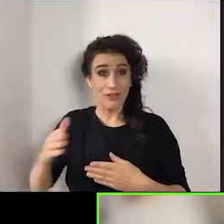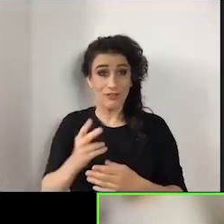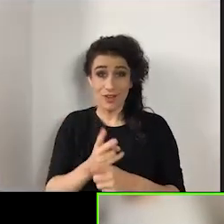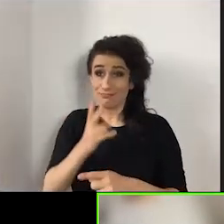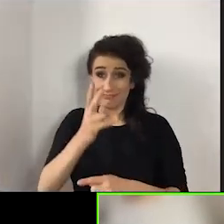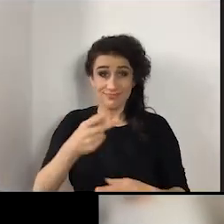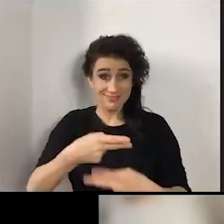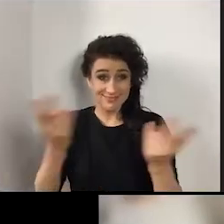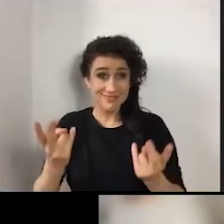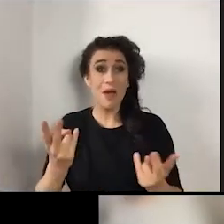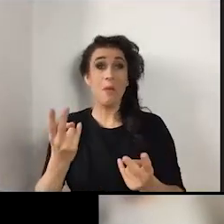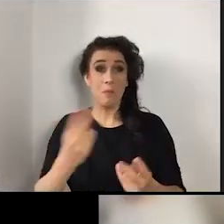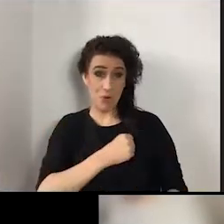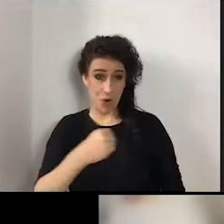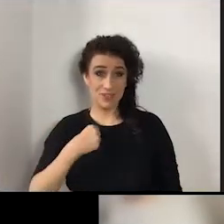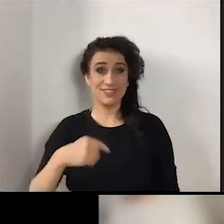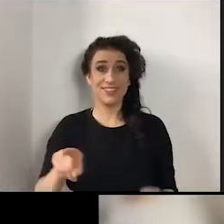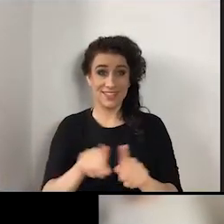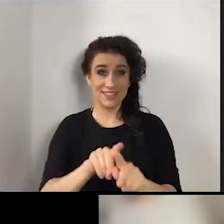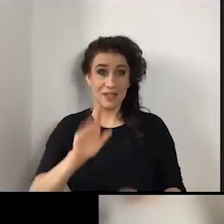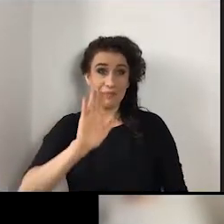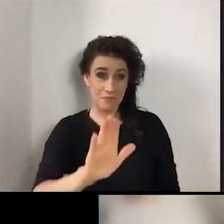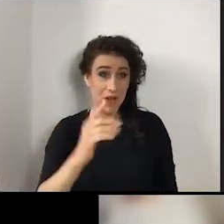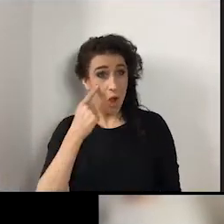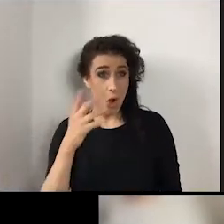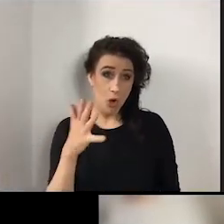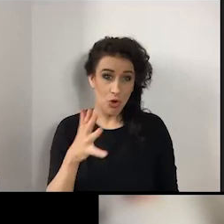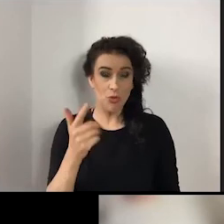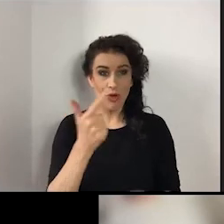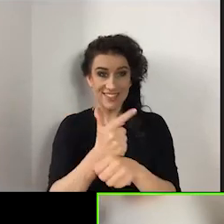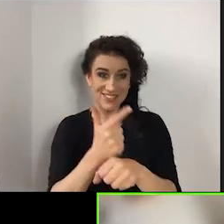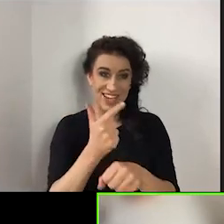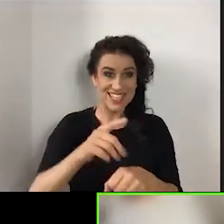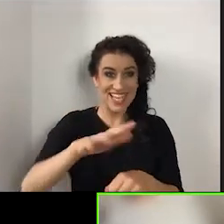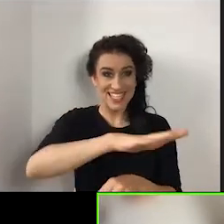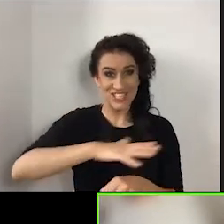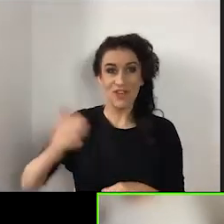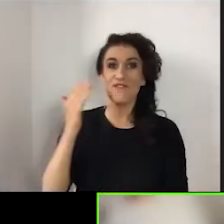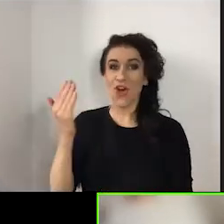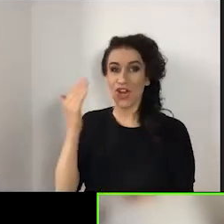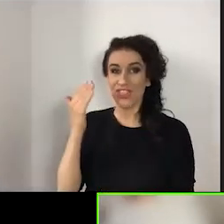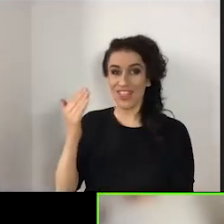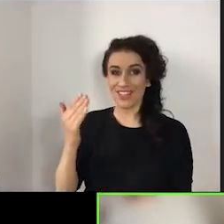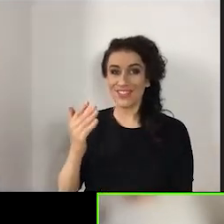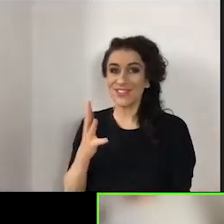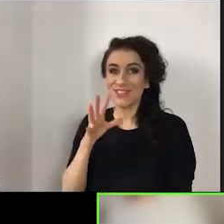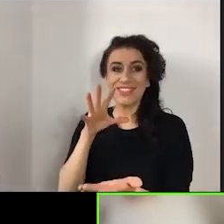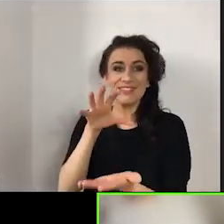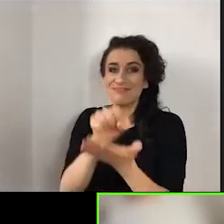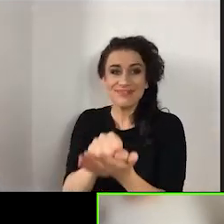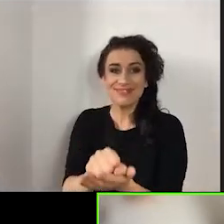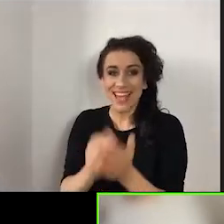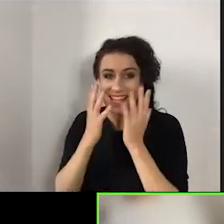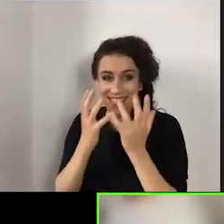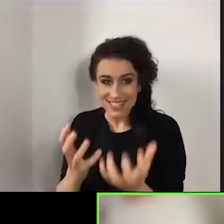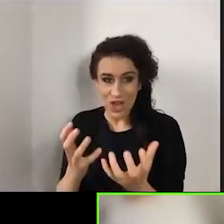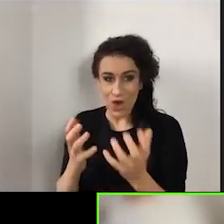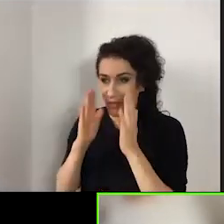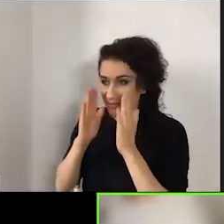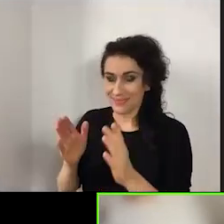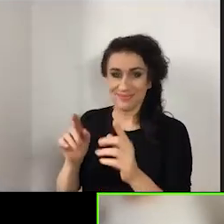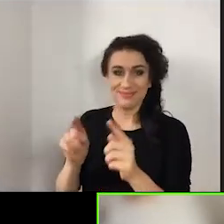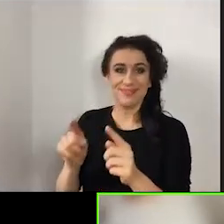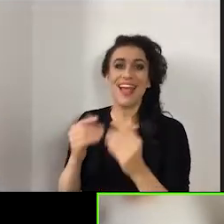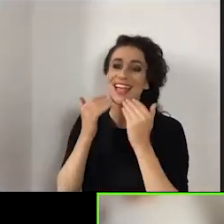webinar, and I will be one of them. Thank you so much. Well, you know, let me tell you something that we didn't talk